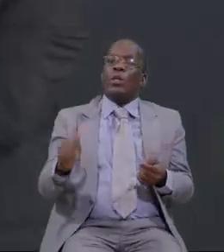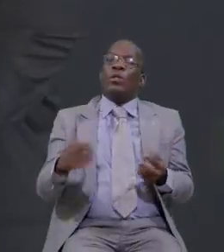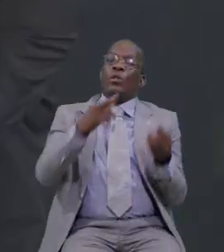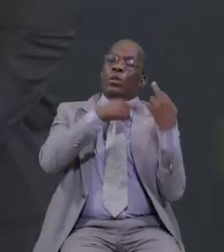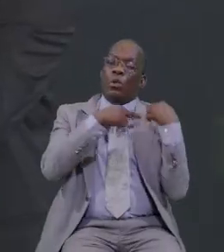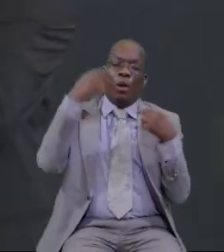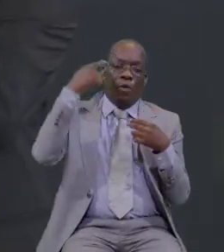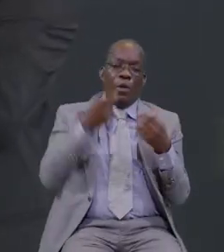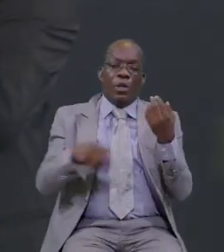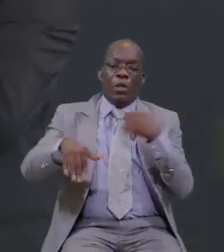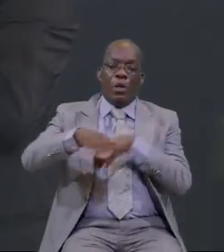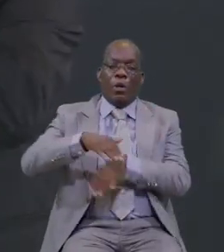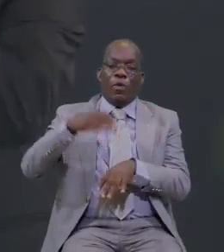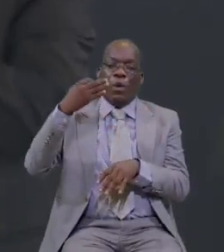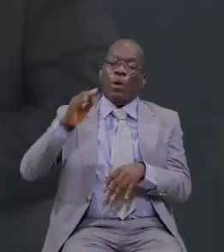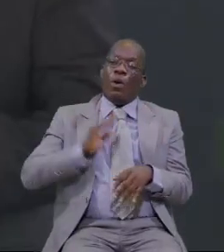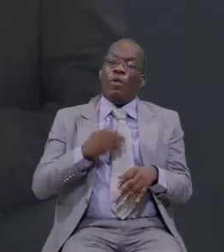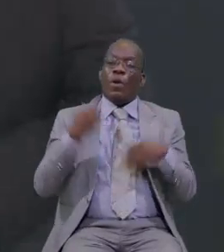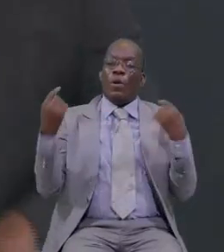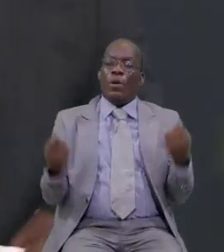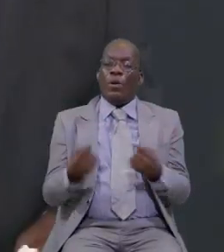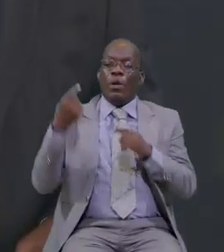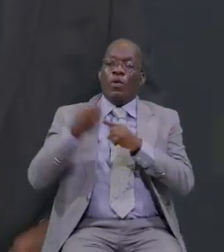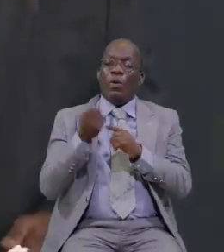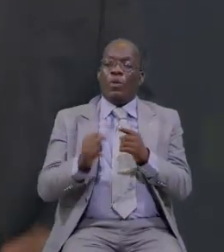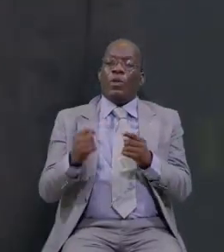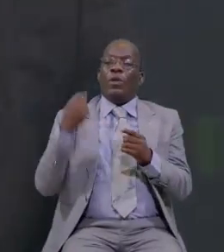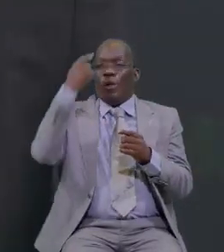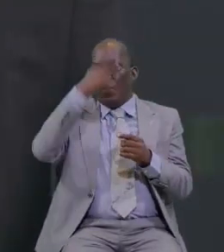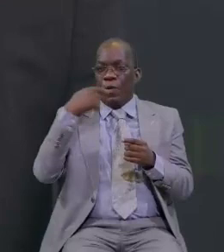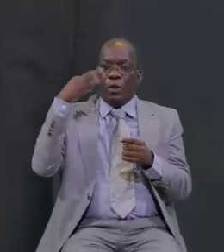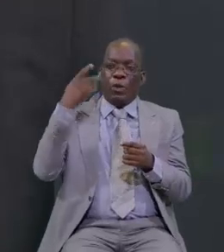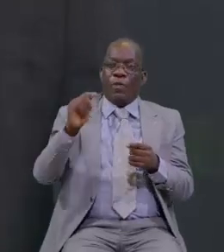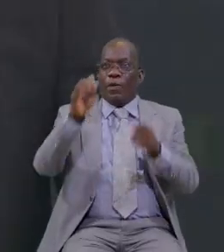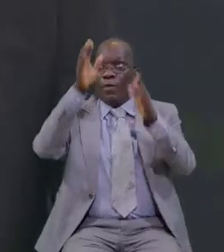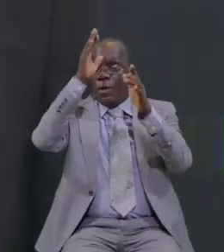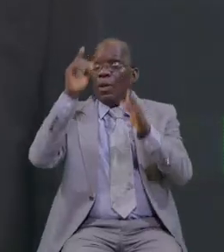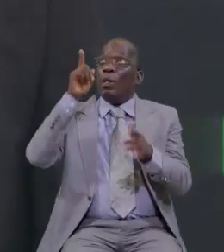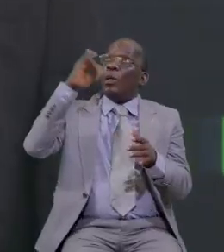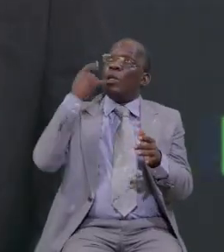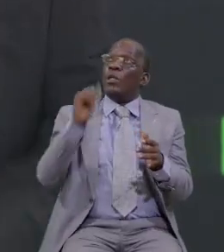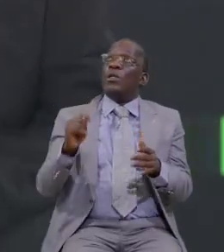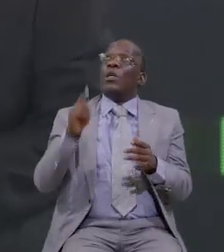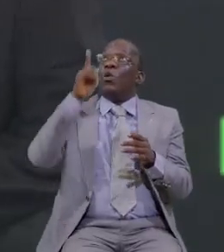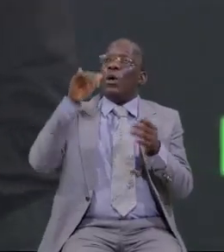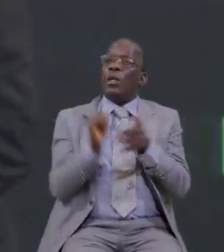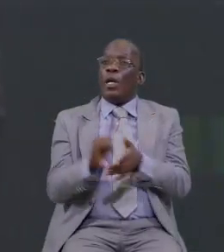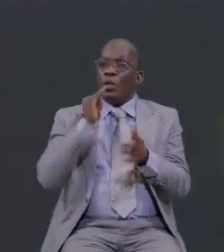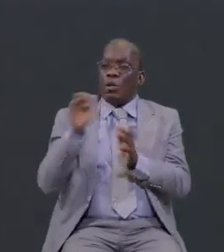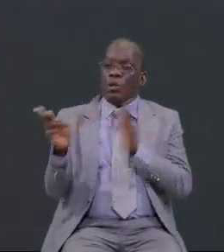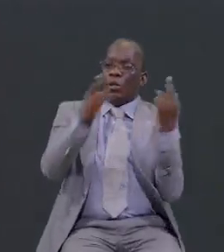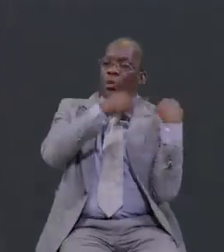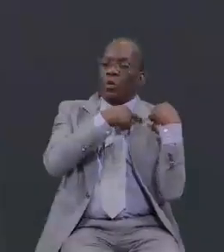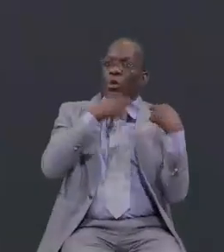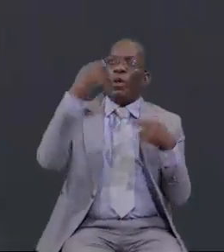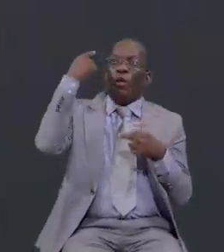our sin from the view of the Father. He's responsible for the cancellation of our sin,